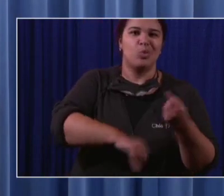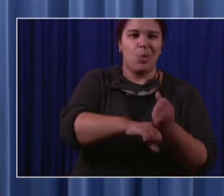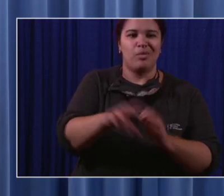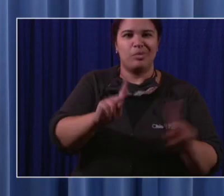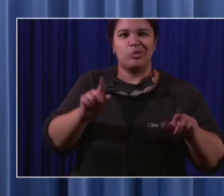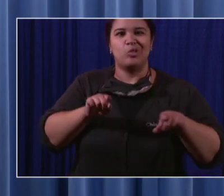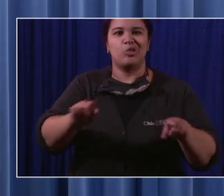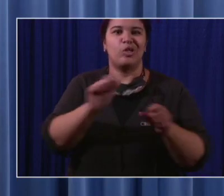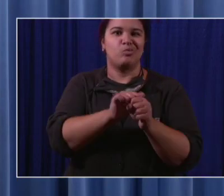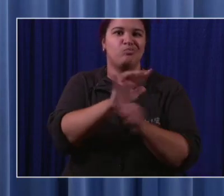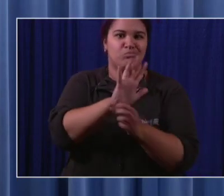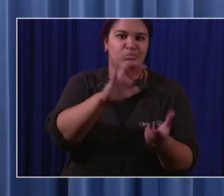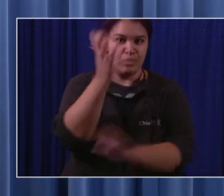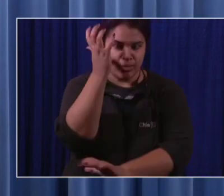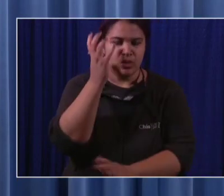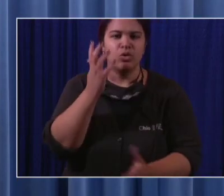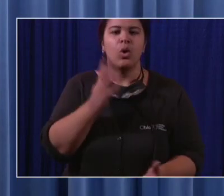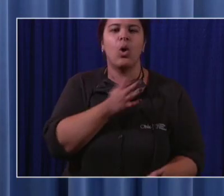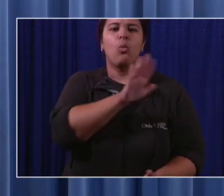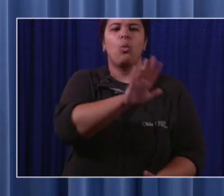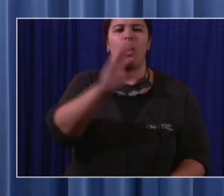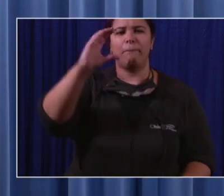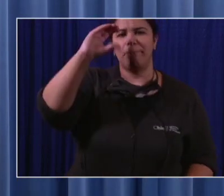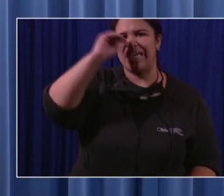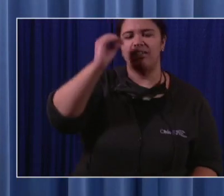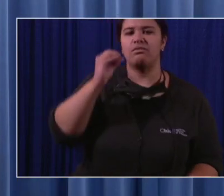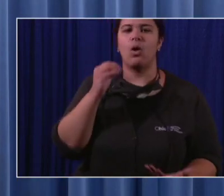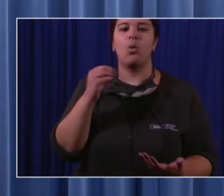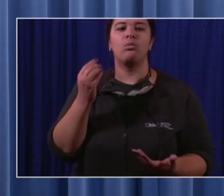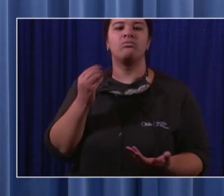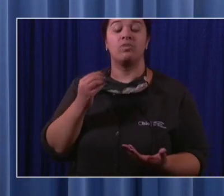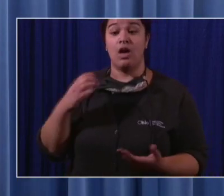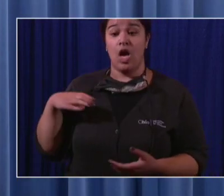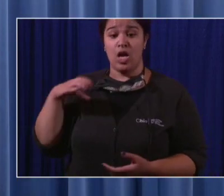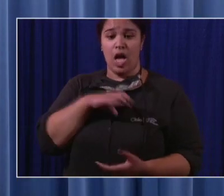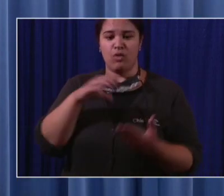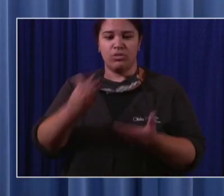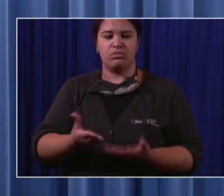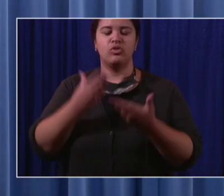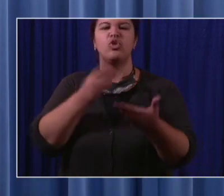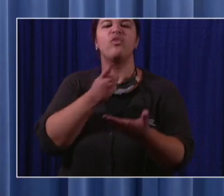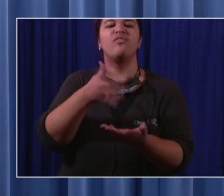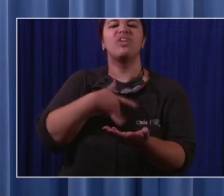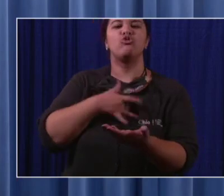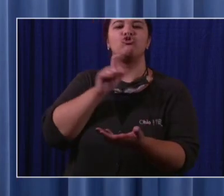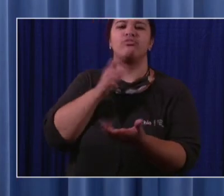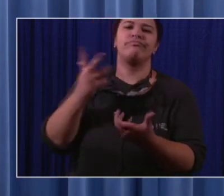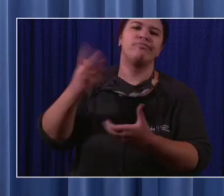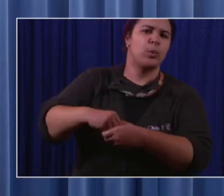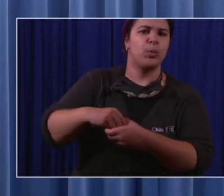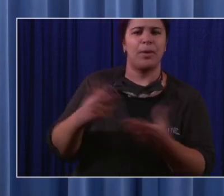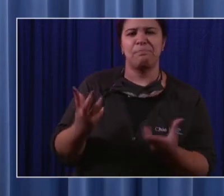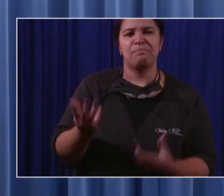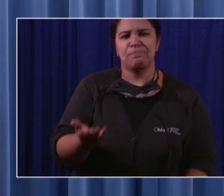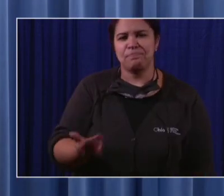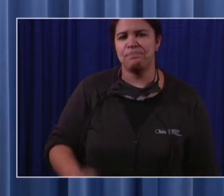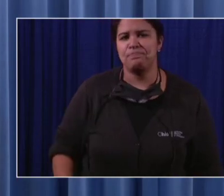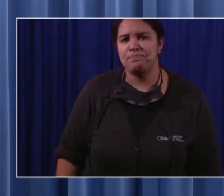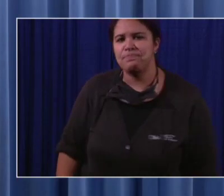for Ohioans that you really think should be a part of anything that comes out of Congress to address this situation?